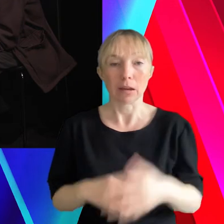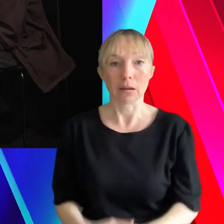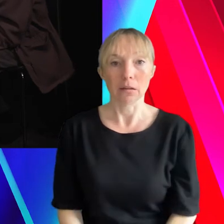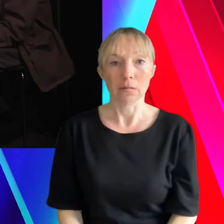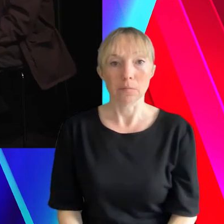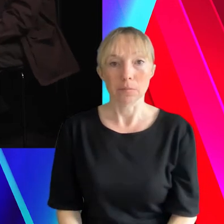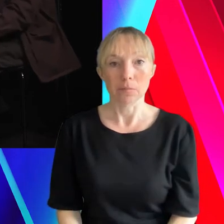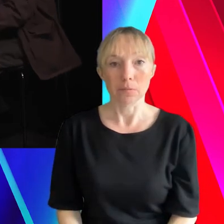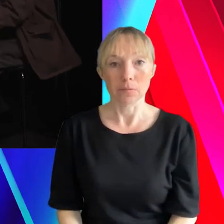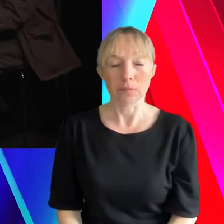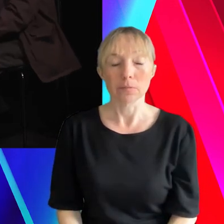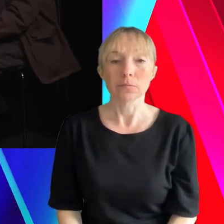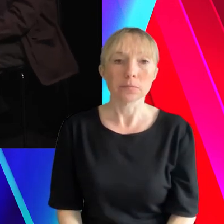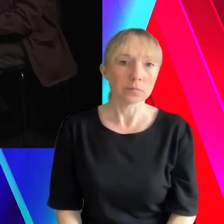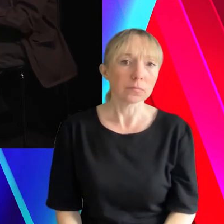I suppose